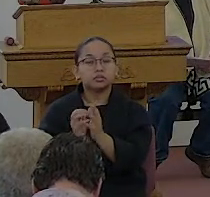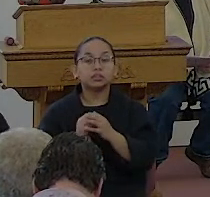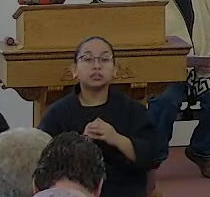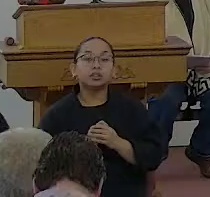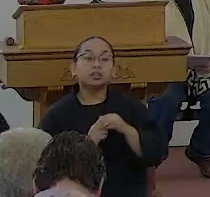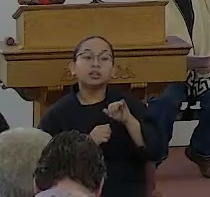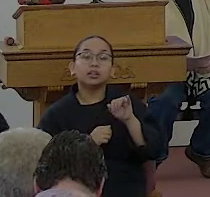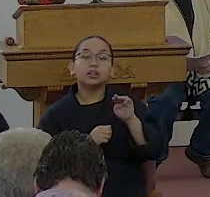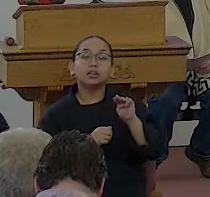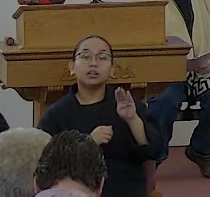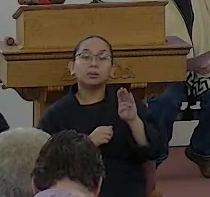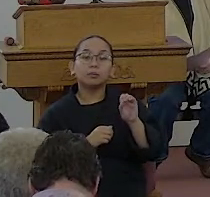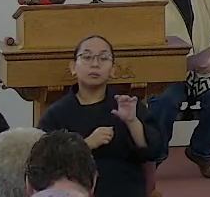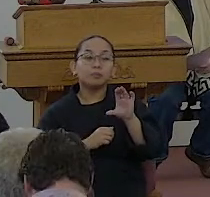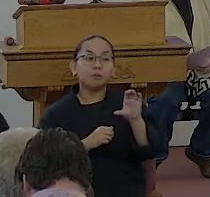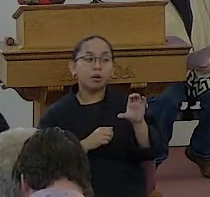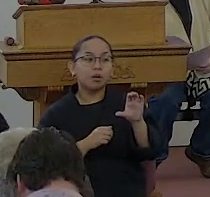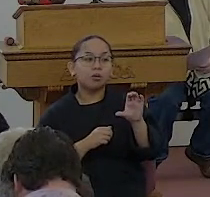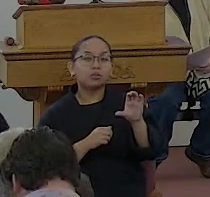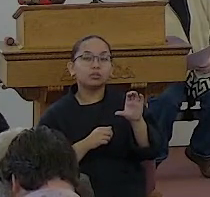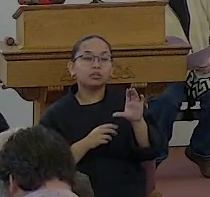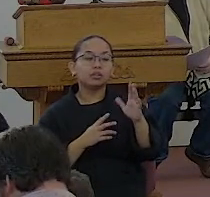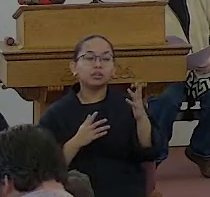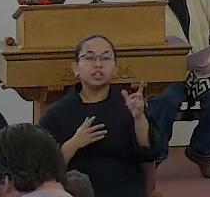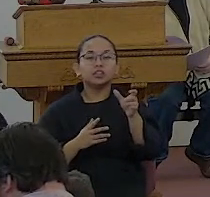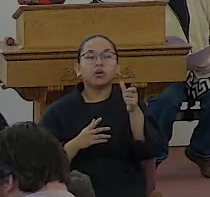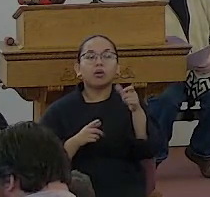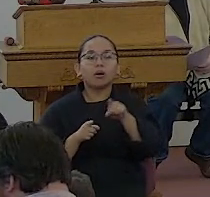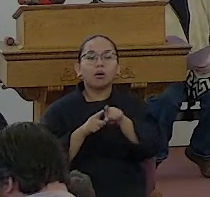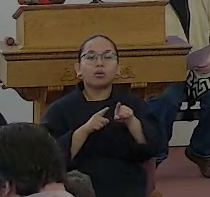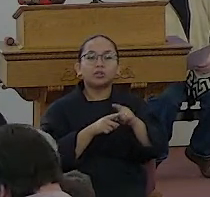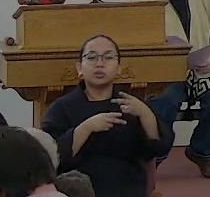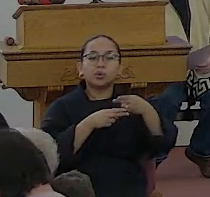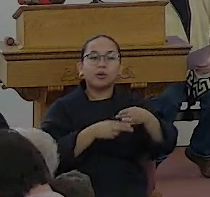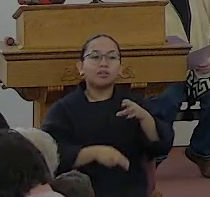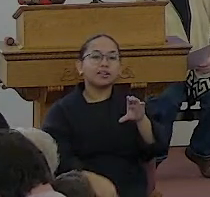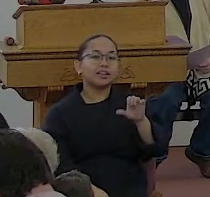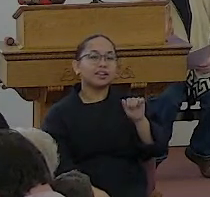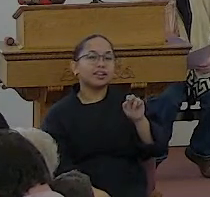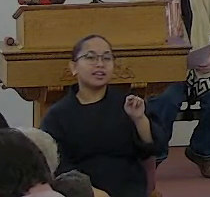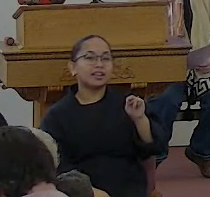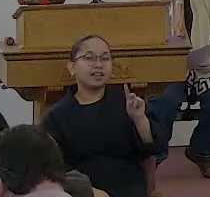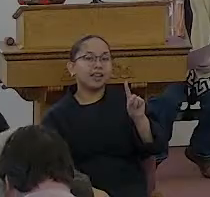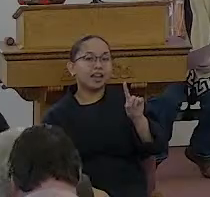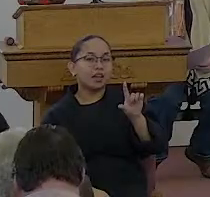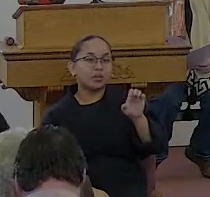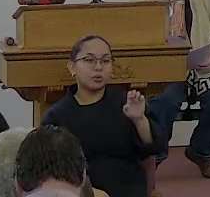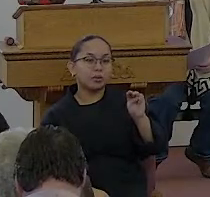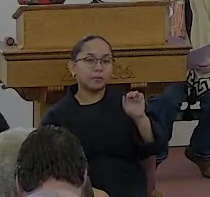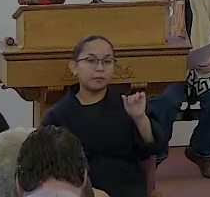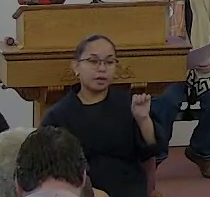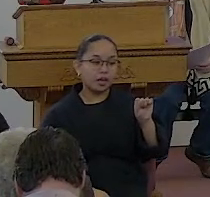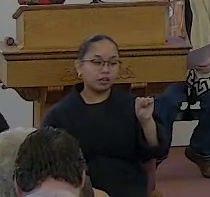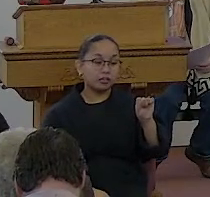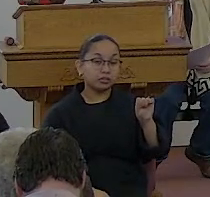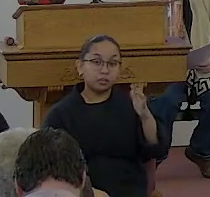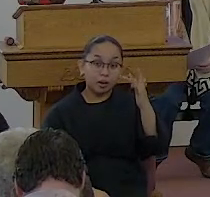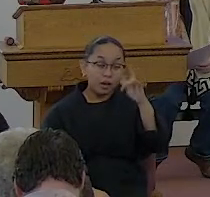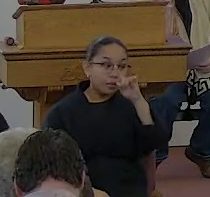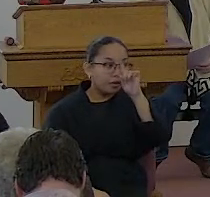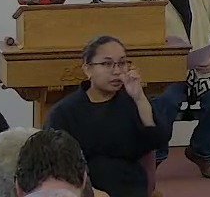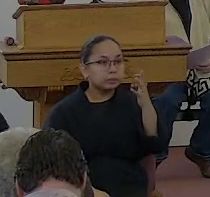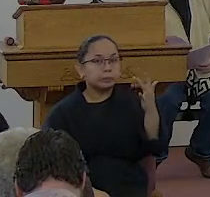Imbolc is also known as Candlemas, a time when candles were used all up during the winter, during the